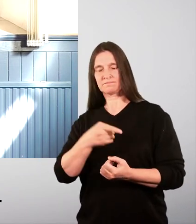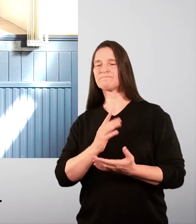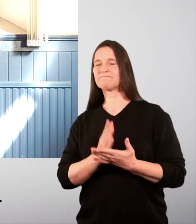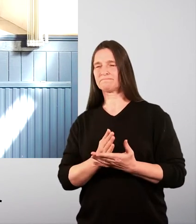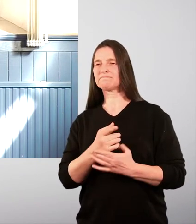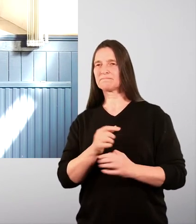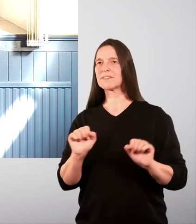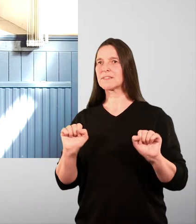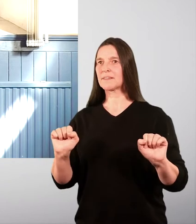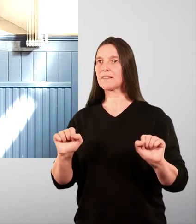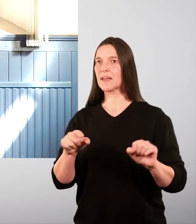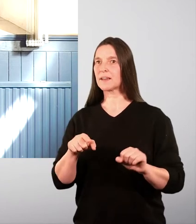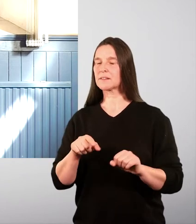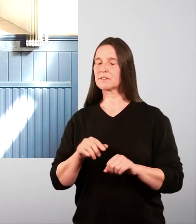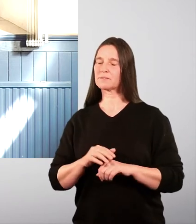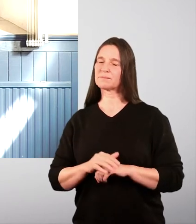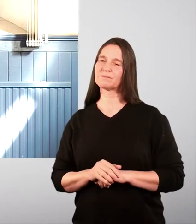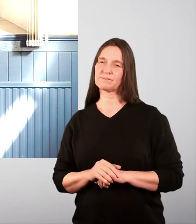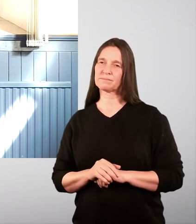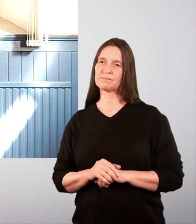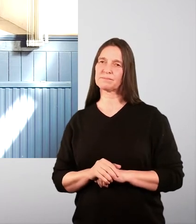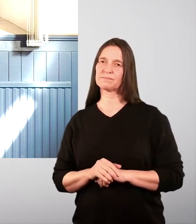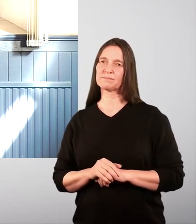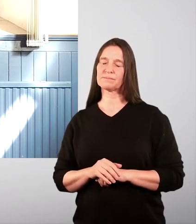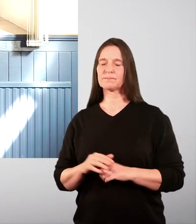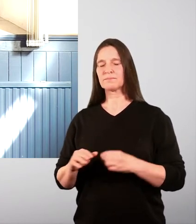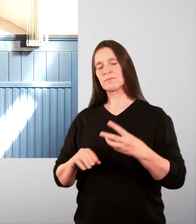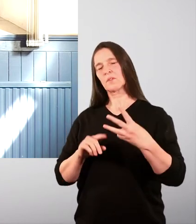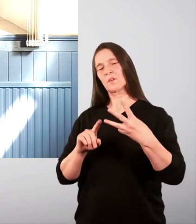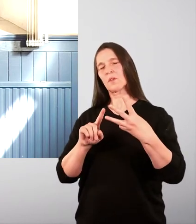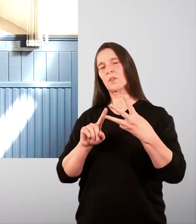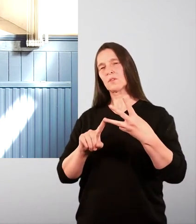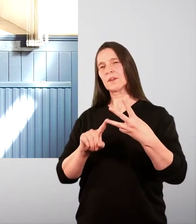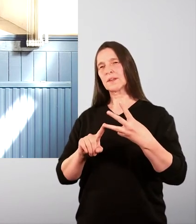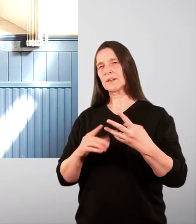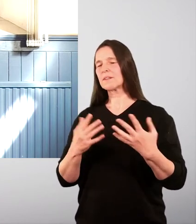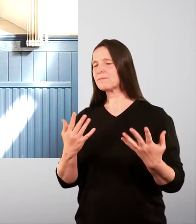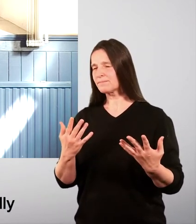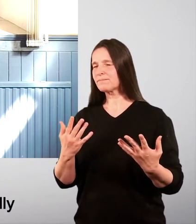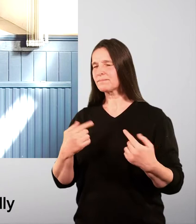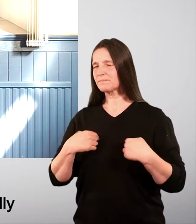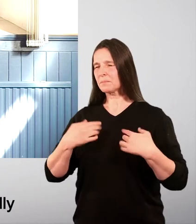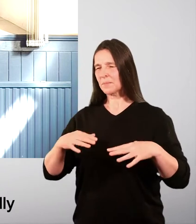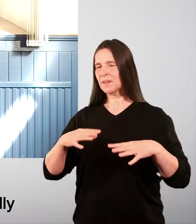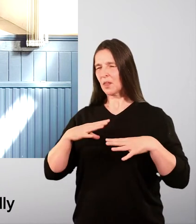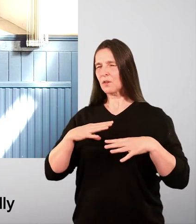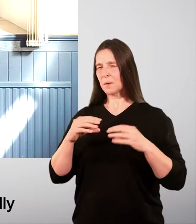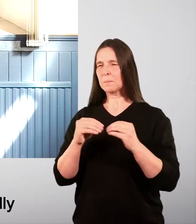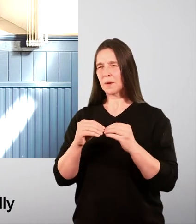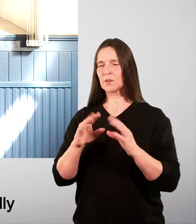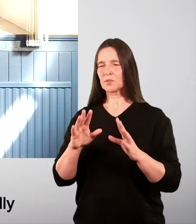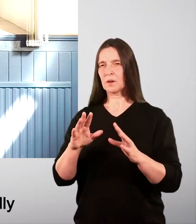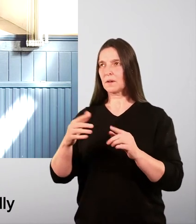is how it makes your attacker feel. As I mentioned at the beginning there, if you can do this aggressively, with a bit of gusto, your attacker might